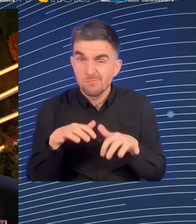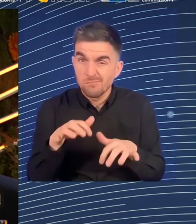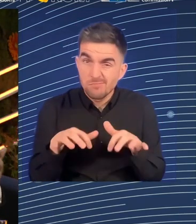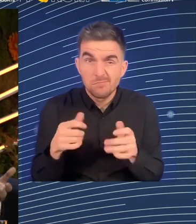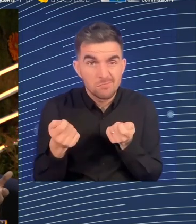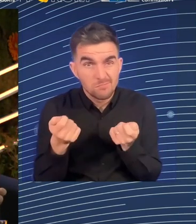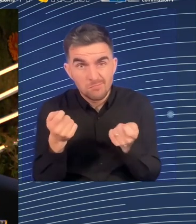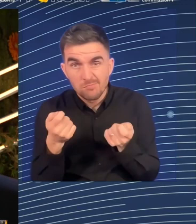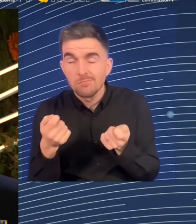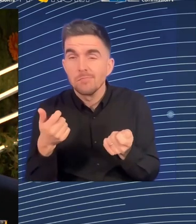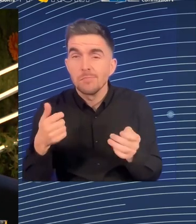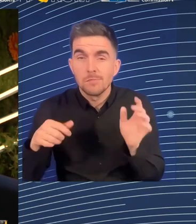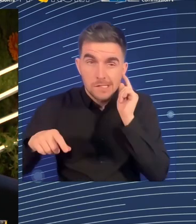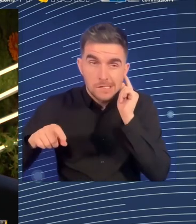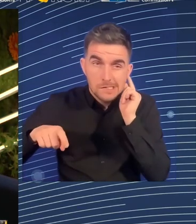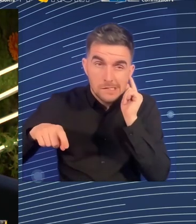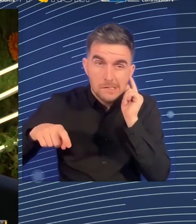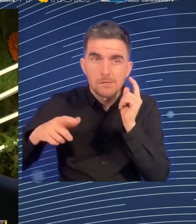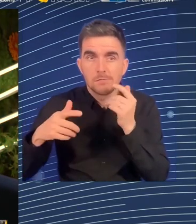not depend on these specific